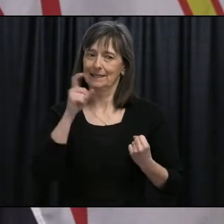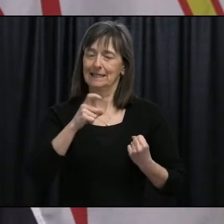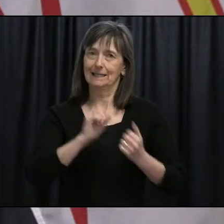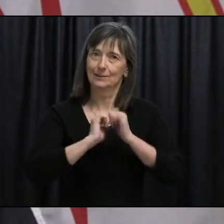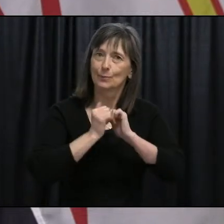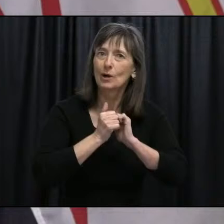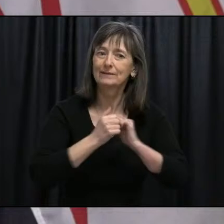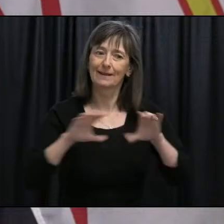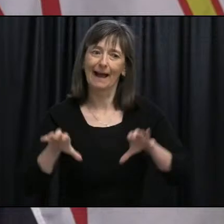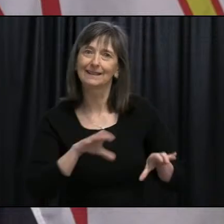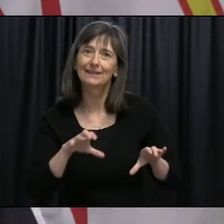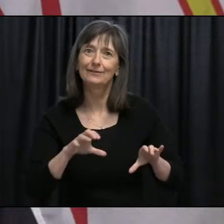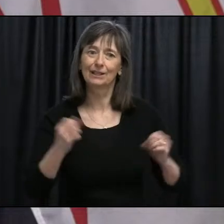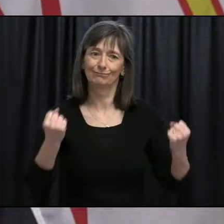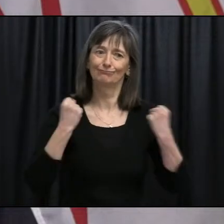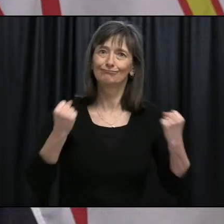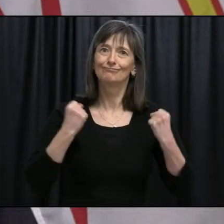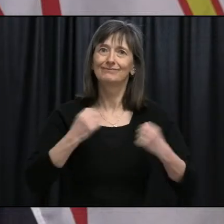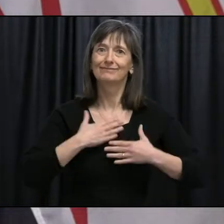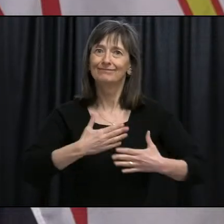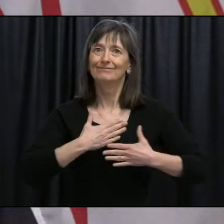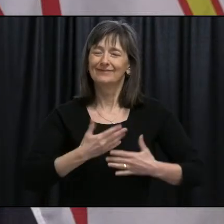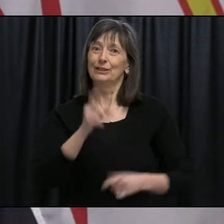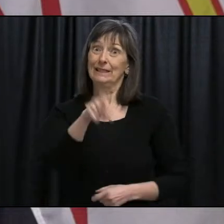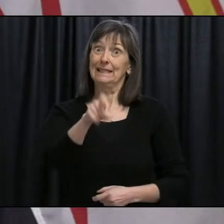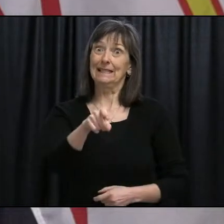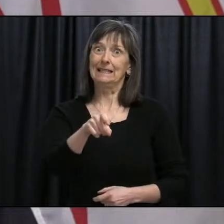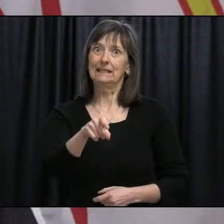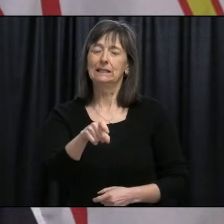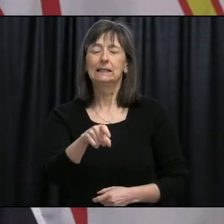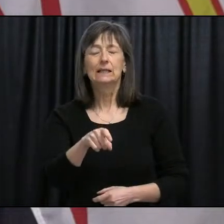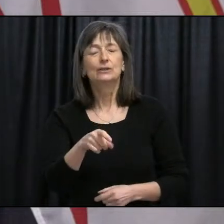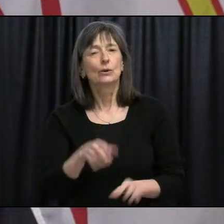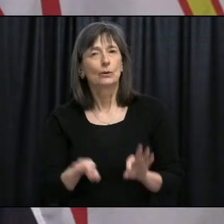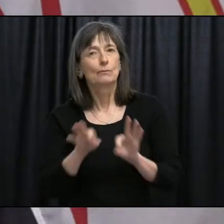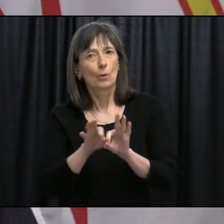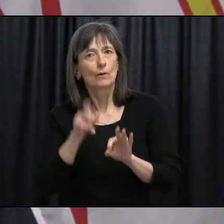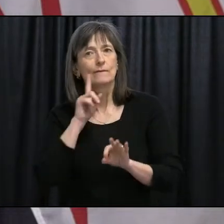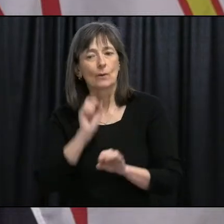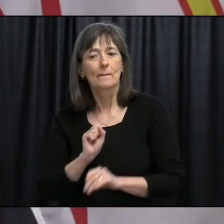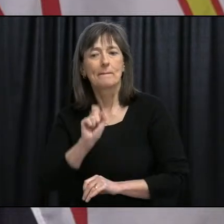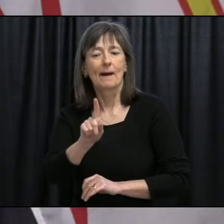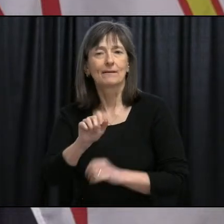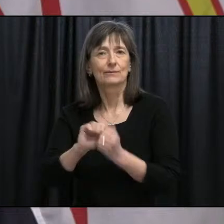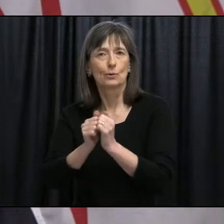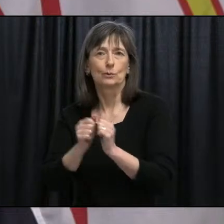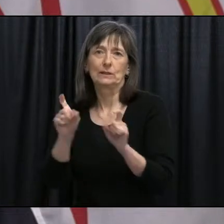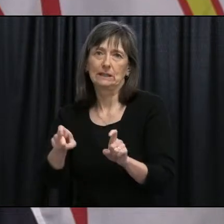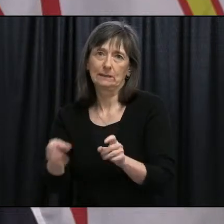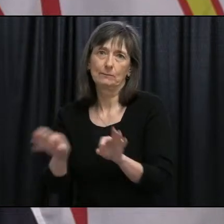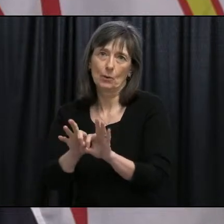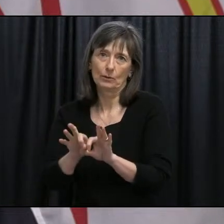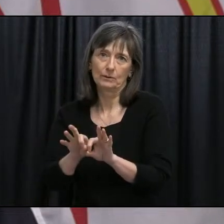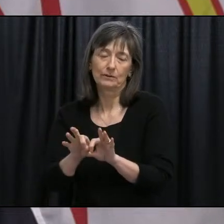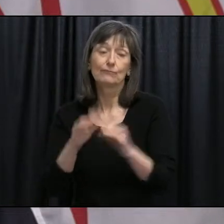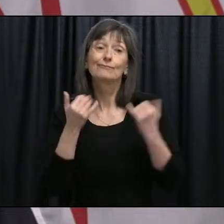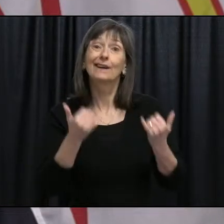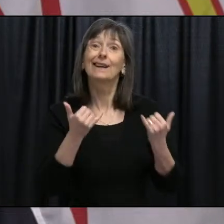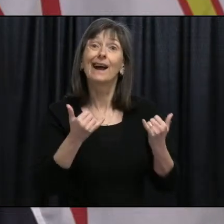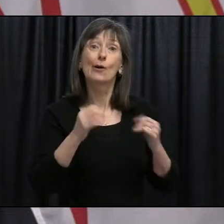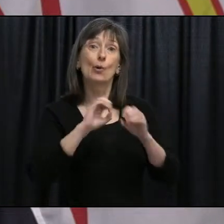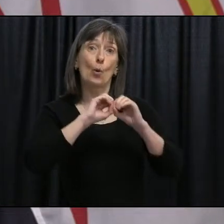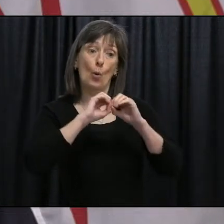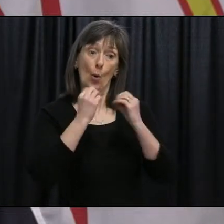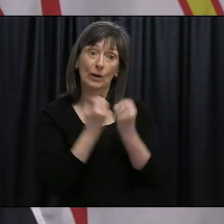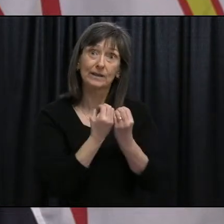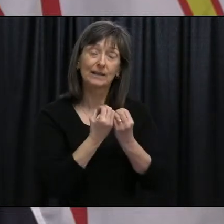people who play them, and we recognize the importance of return to play gradually and safely. We are engaging with Sports Association and